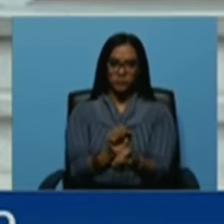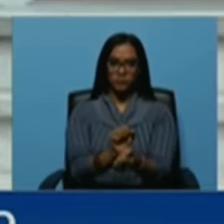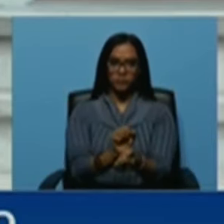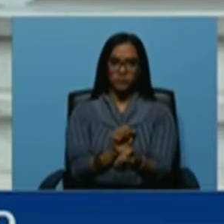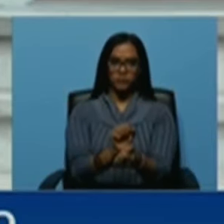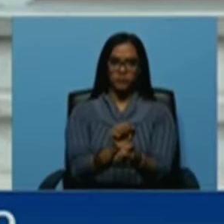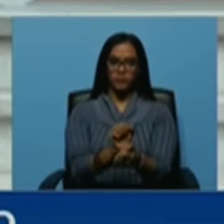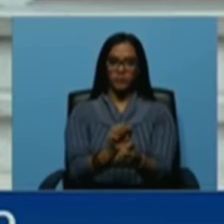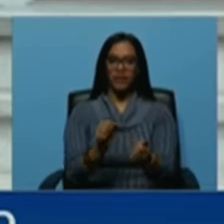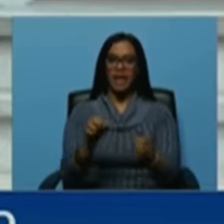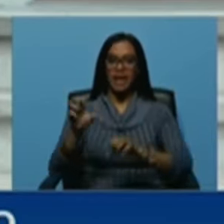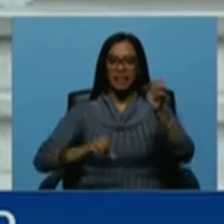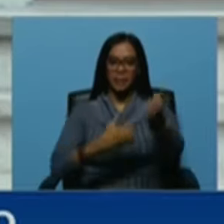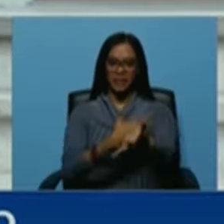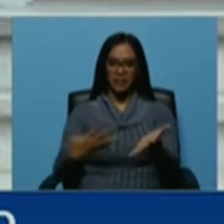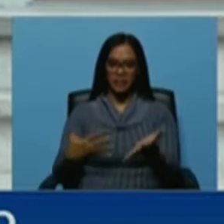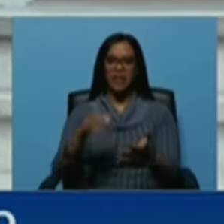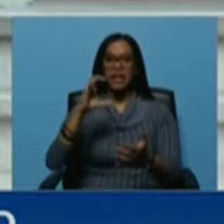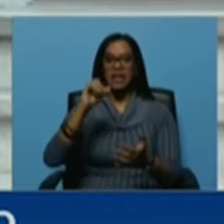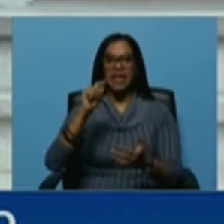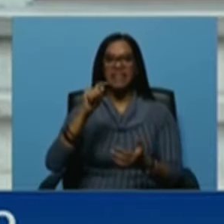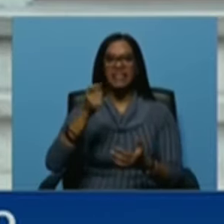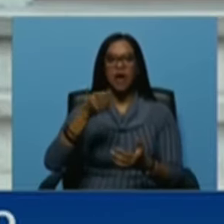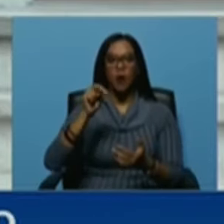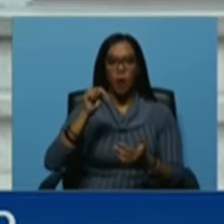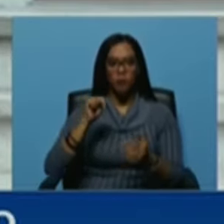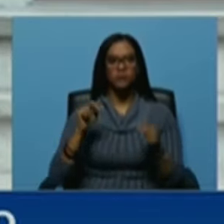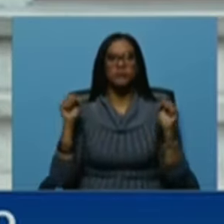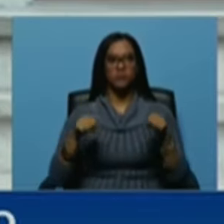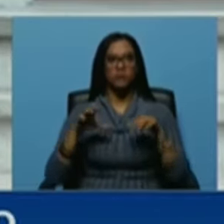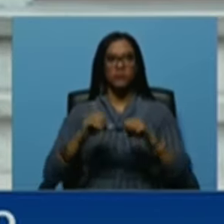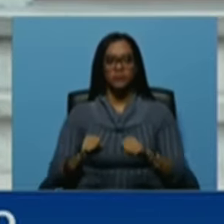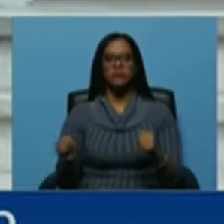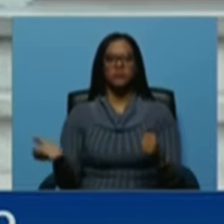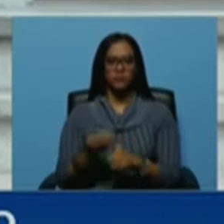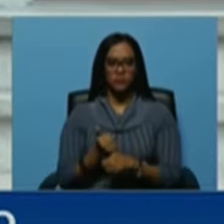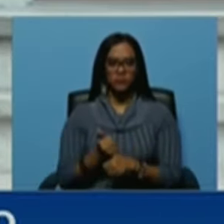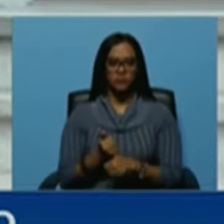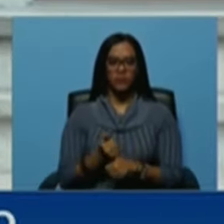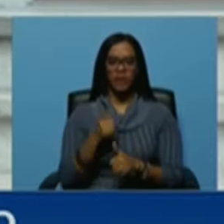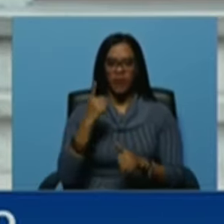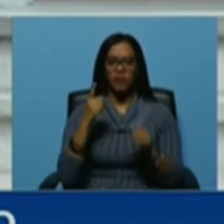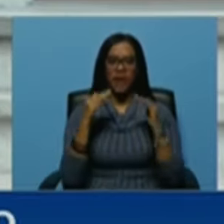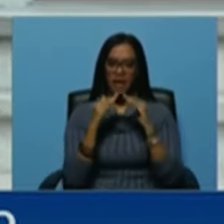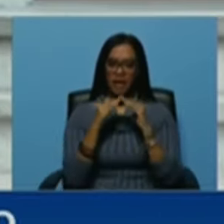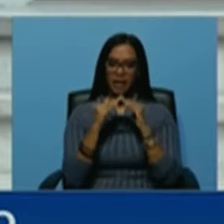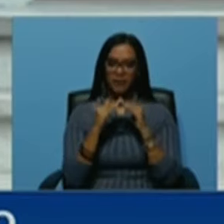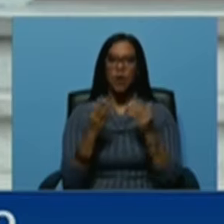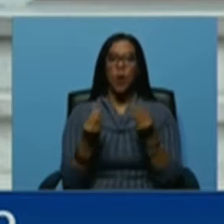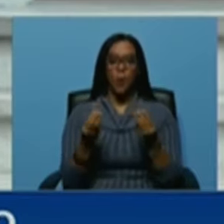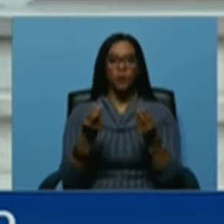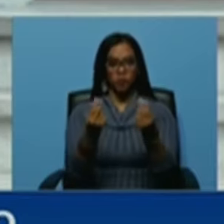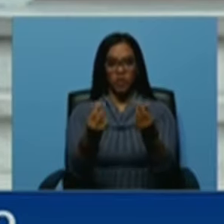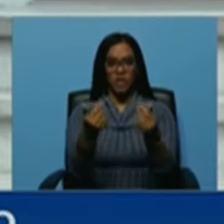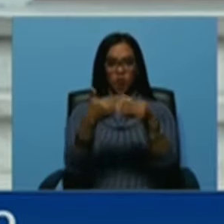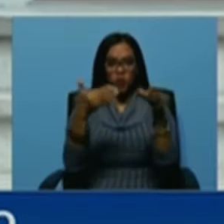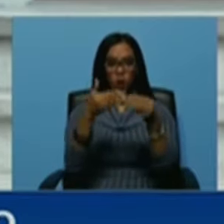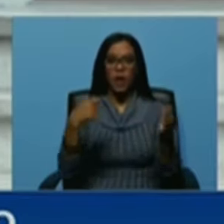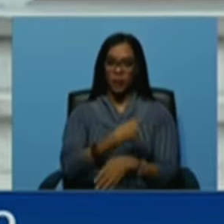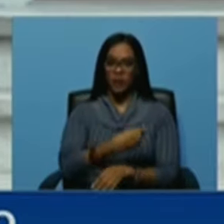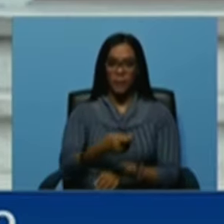people, the blood exam showed Actagon. All today, they were found